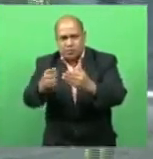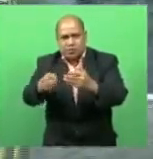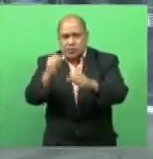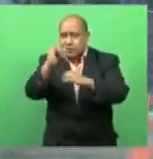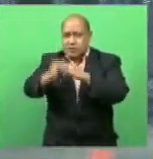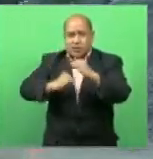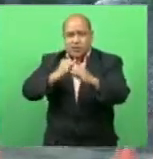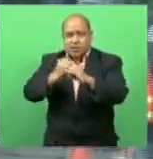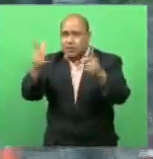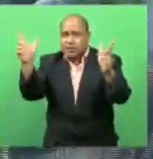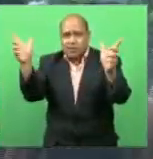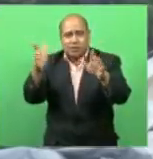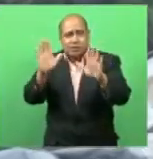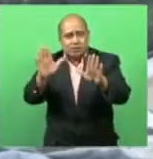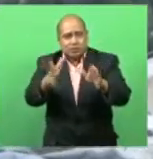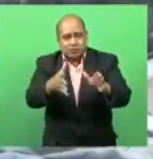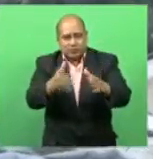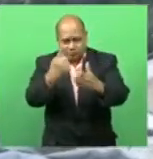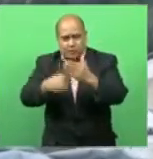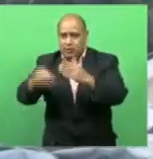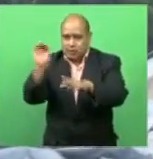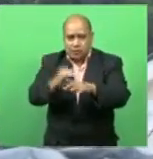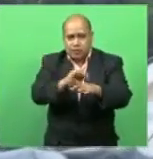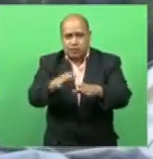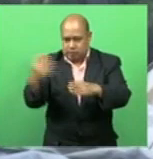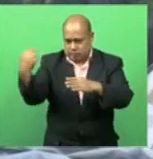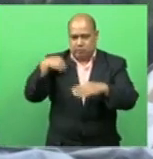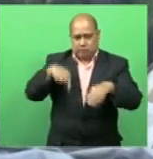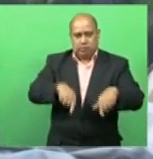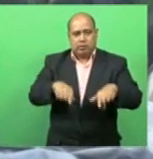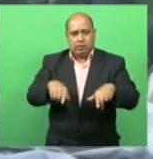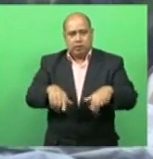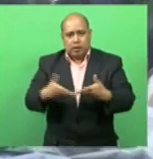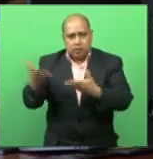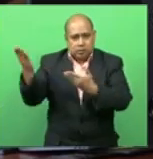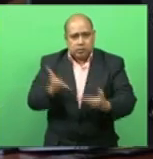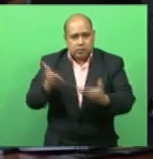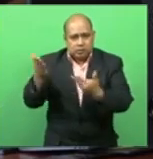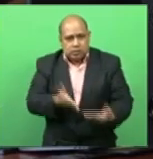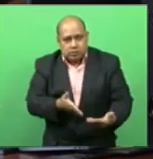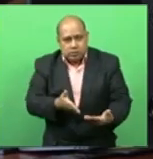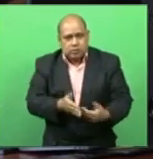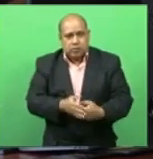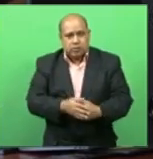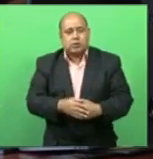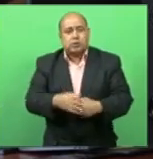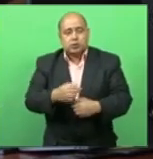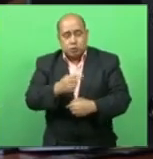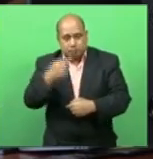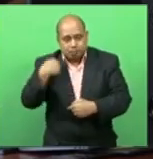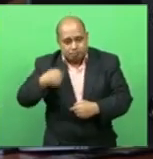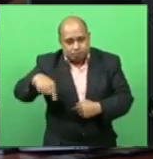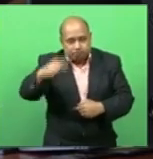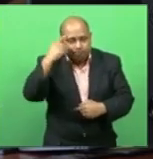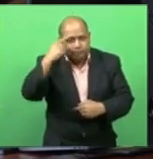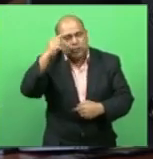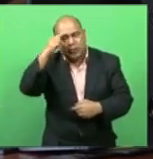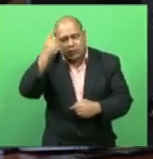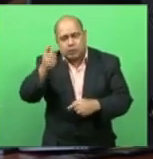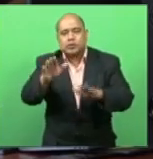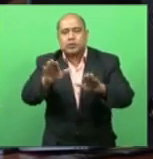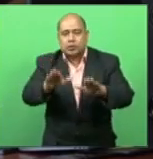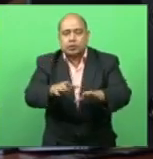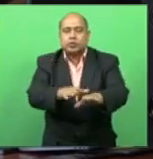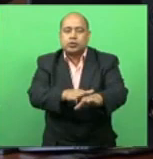a trickle-down effect on our economy and supply chains. We have to understand that some of our materials come from Australia,